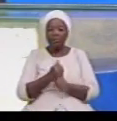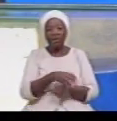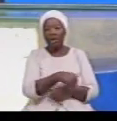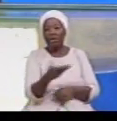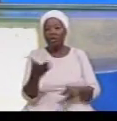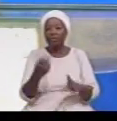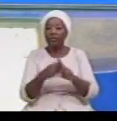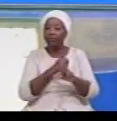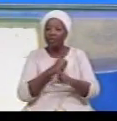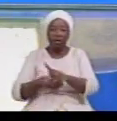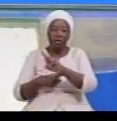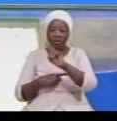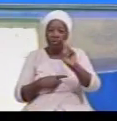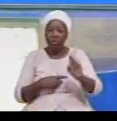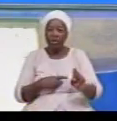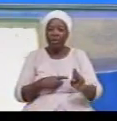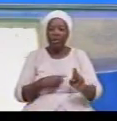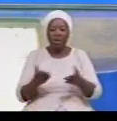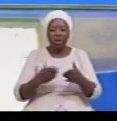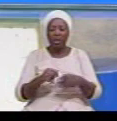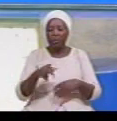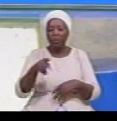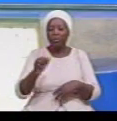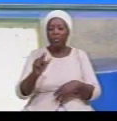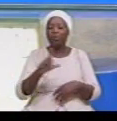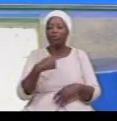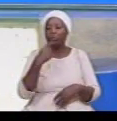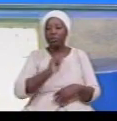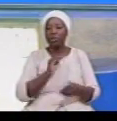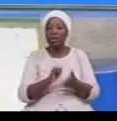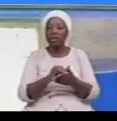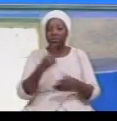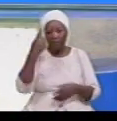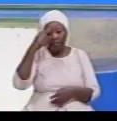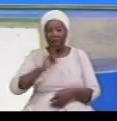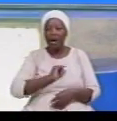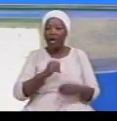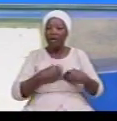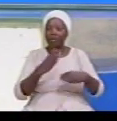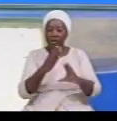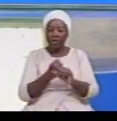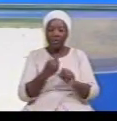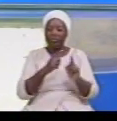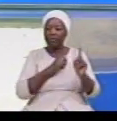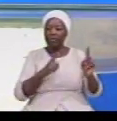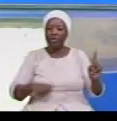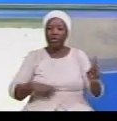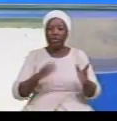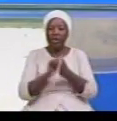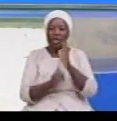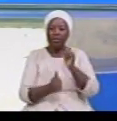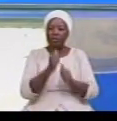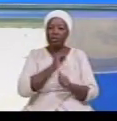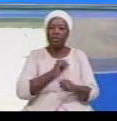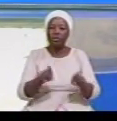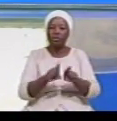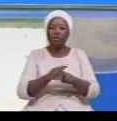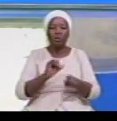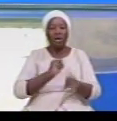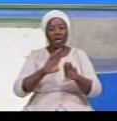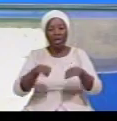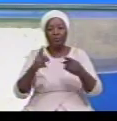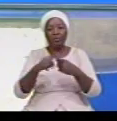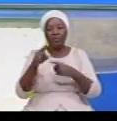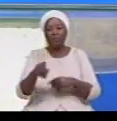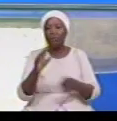the apostle said, "For I have received of the Lord that which also I delivered unto you, that the